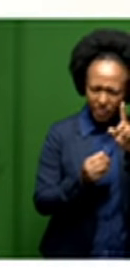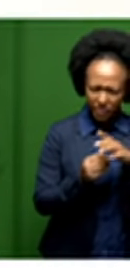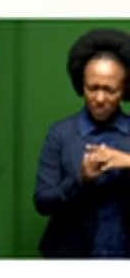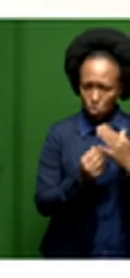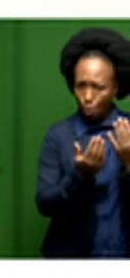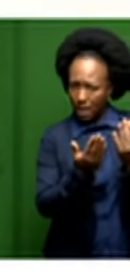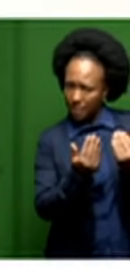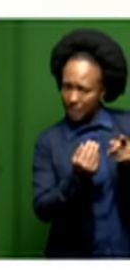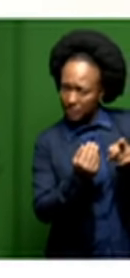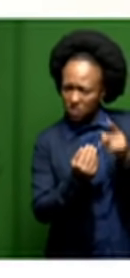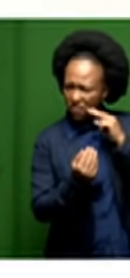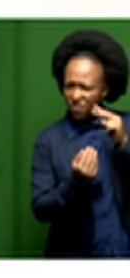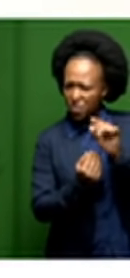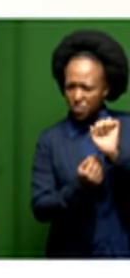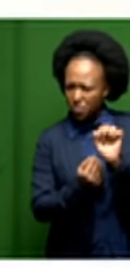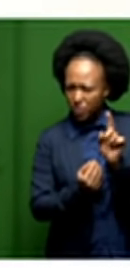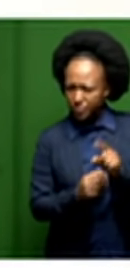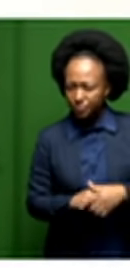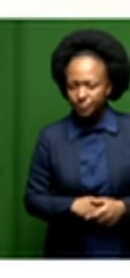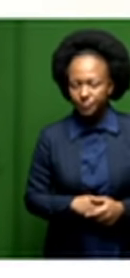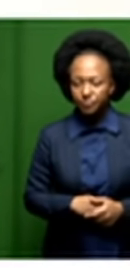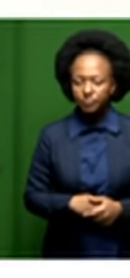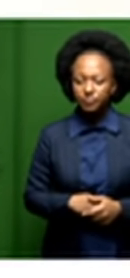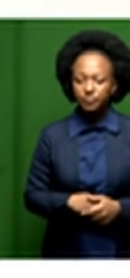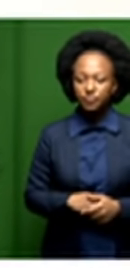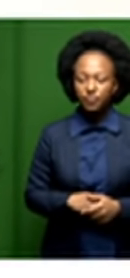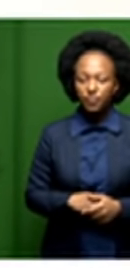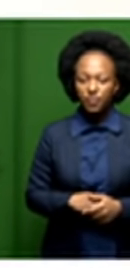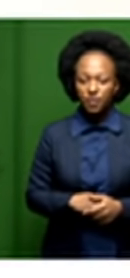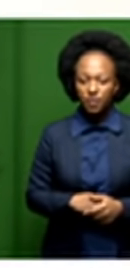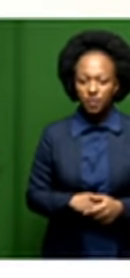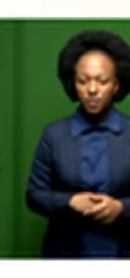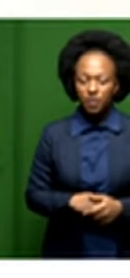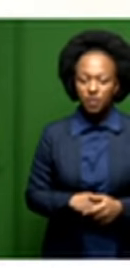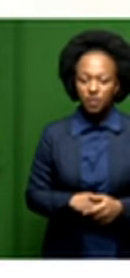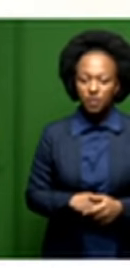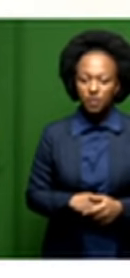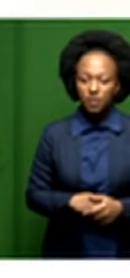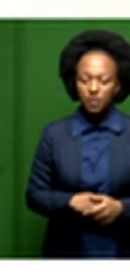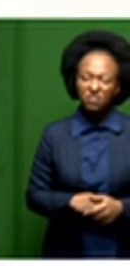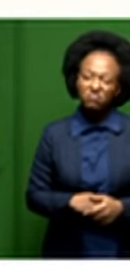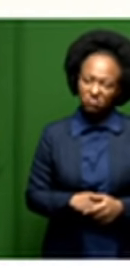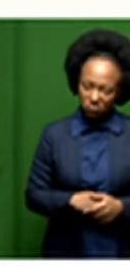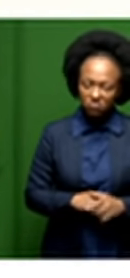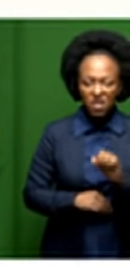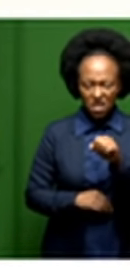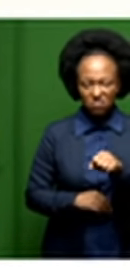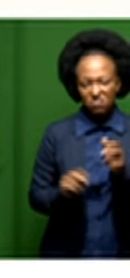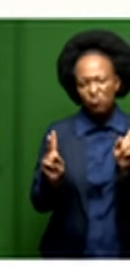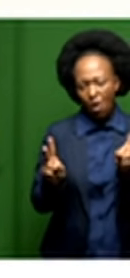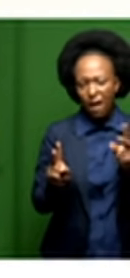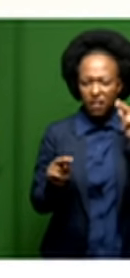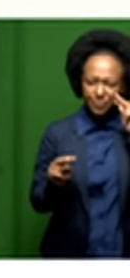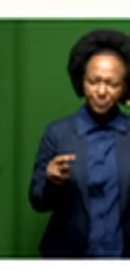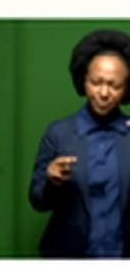or let's get your view on it? Well, I think it will actually get mixed feelings.